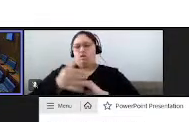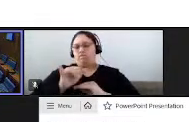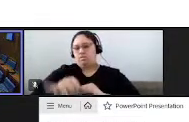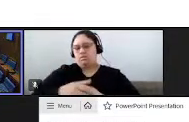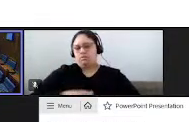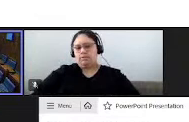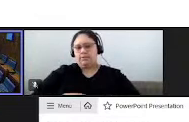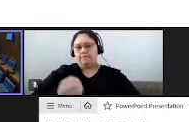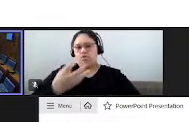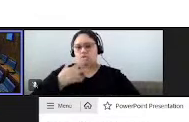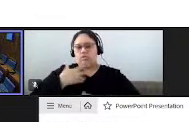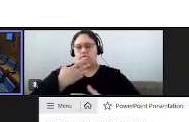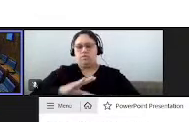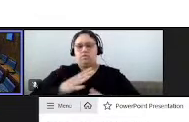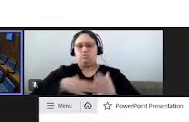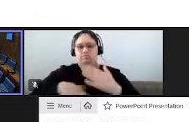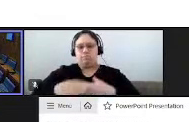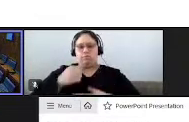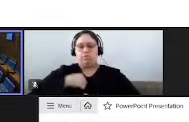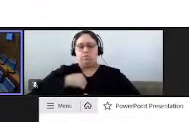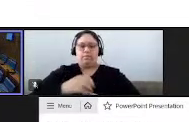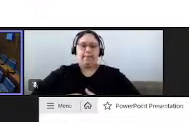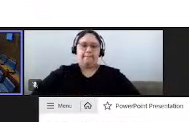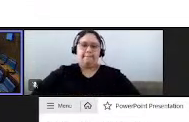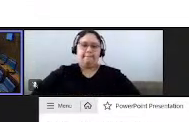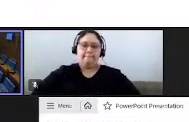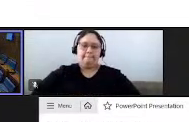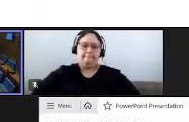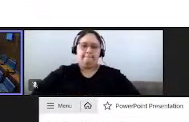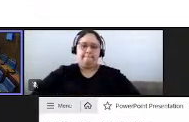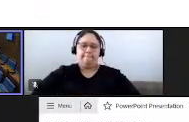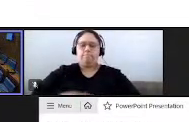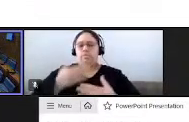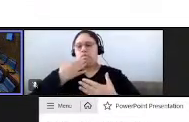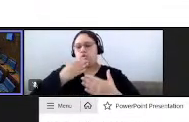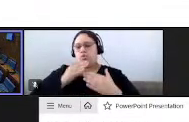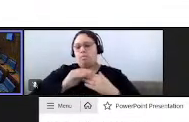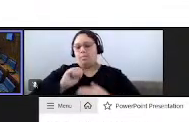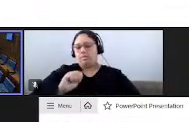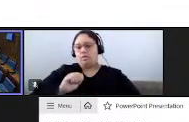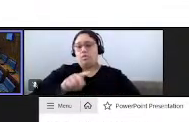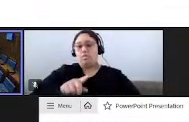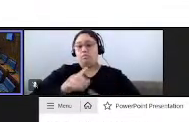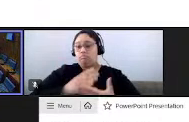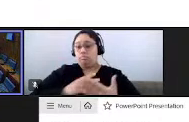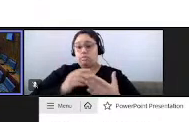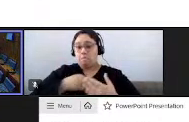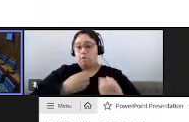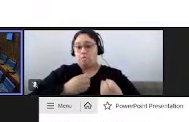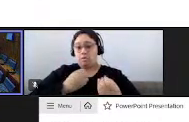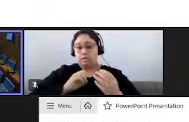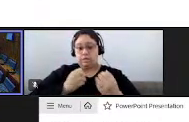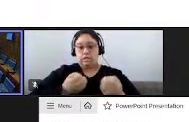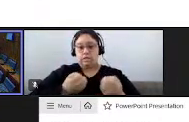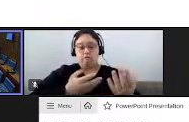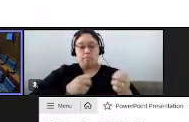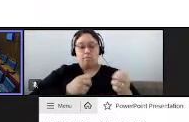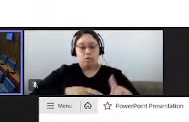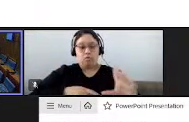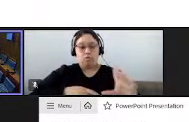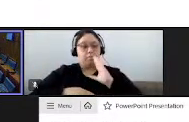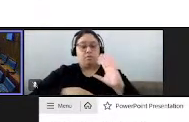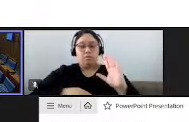has been answered. If you can indulge me with it. Sure. Thank you, Member Maseko. So in that case, Ms. Goldstone, I will afford you the opportunity to